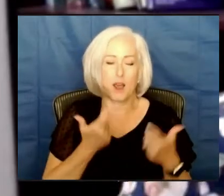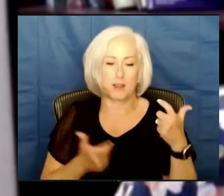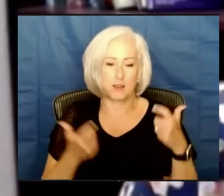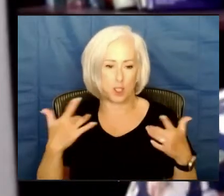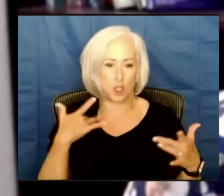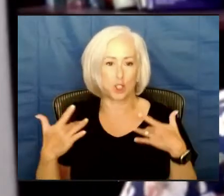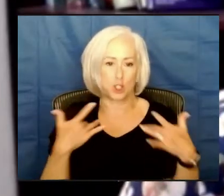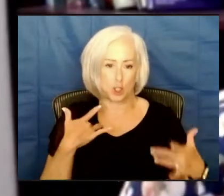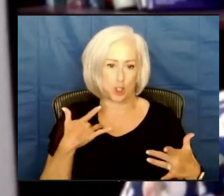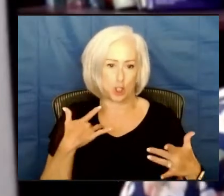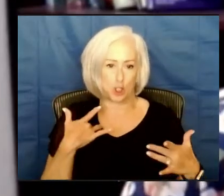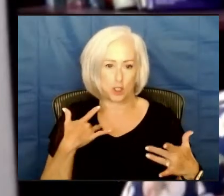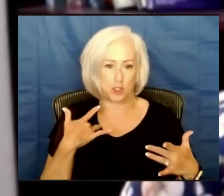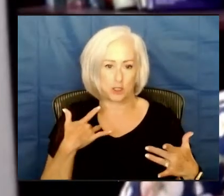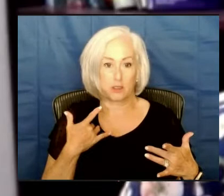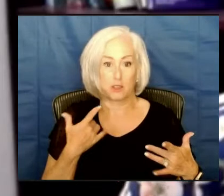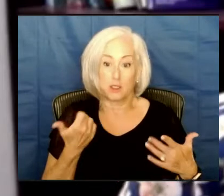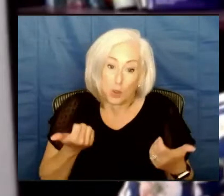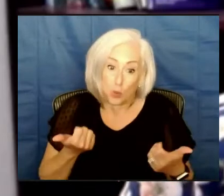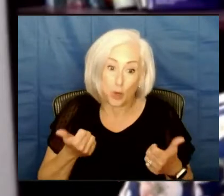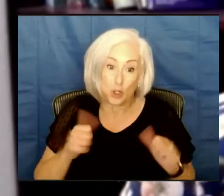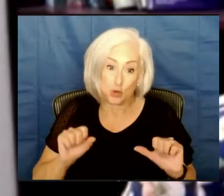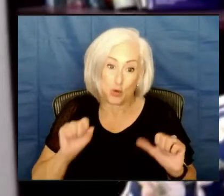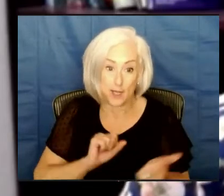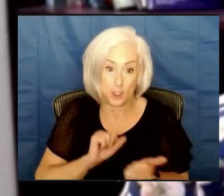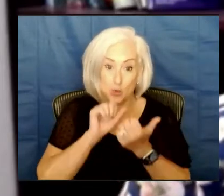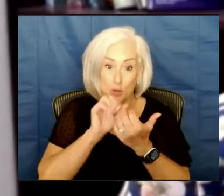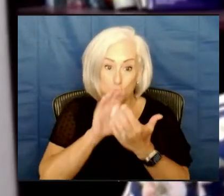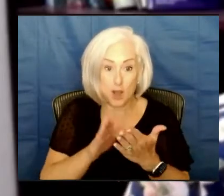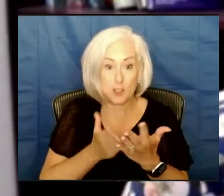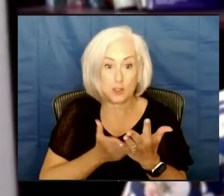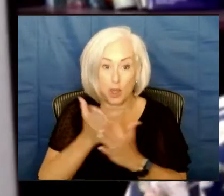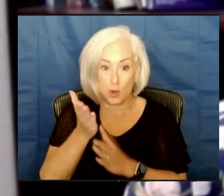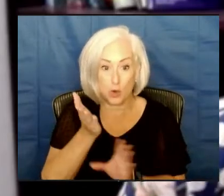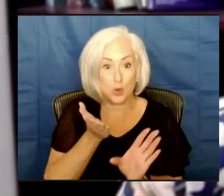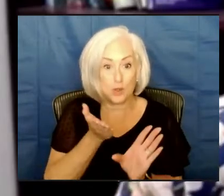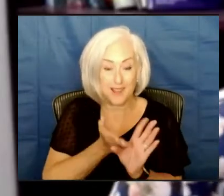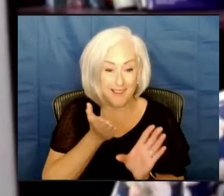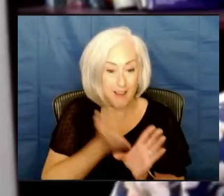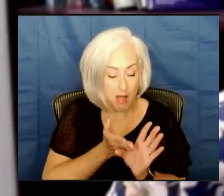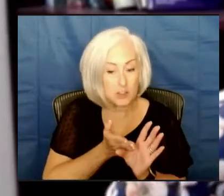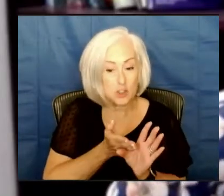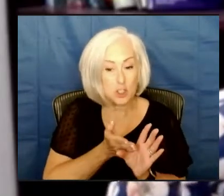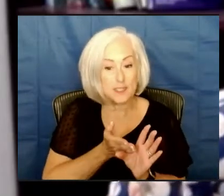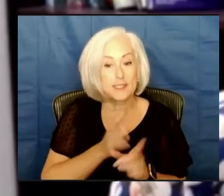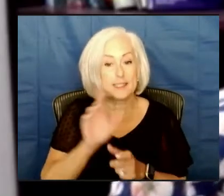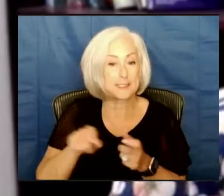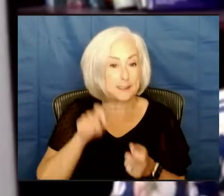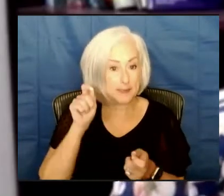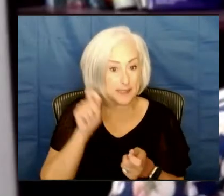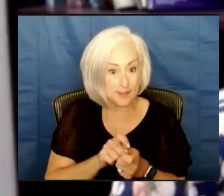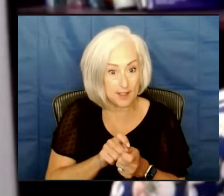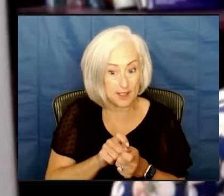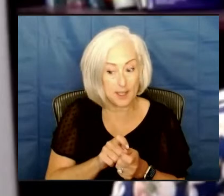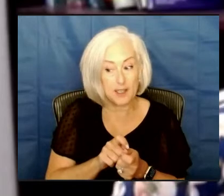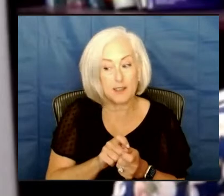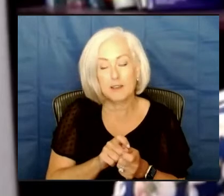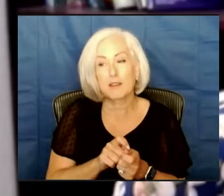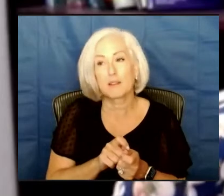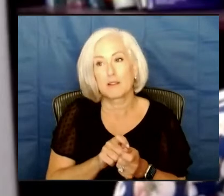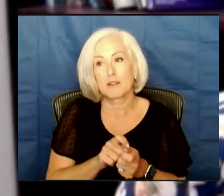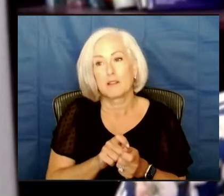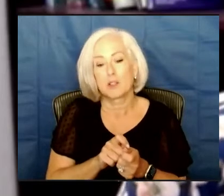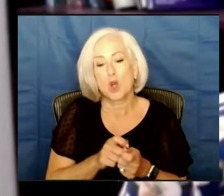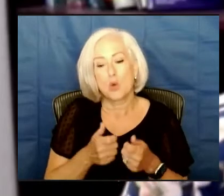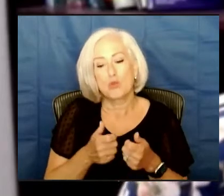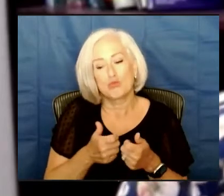least, we are trying to address. And psychology specifically does a pretty good job of trying to make sure